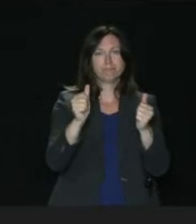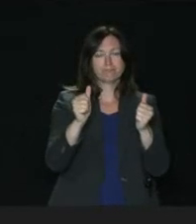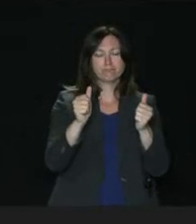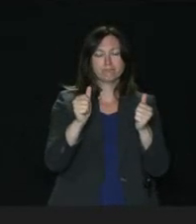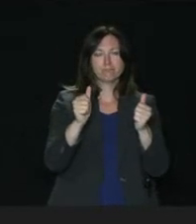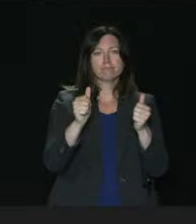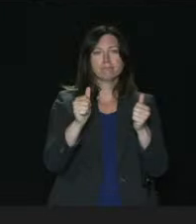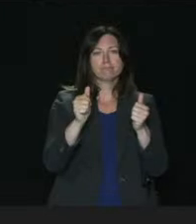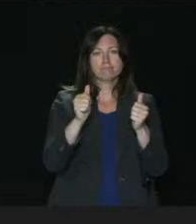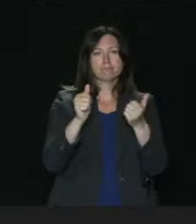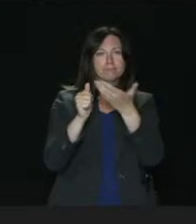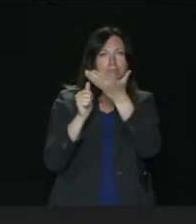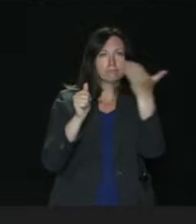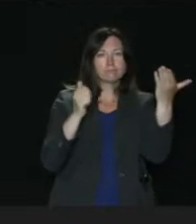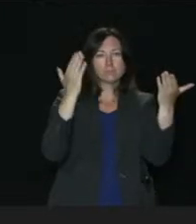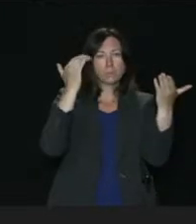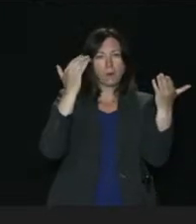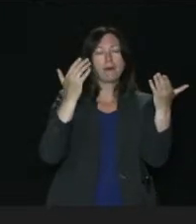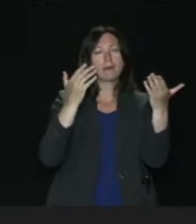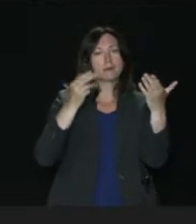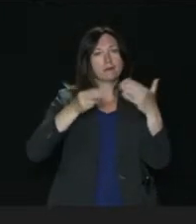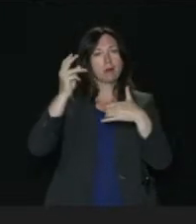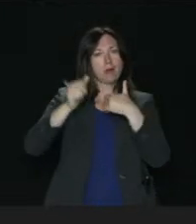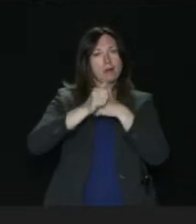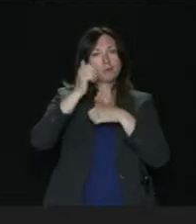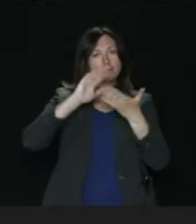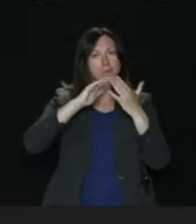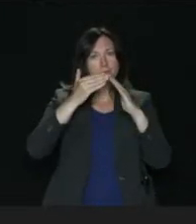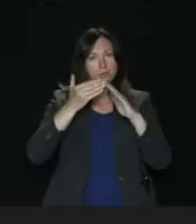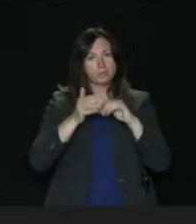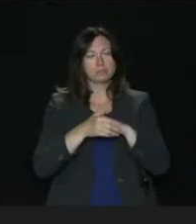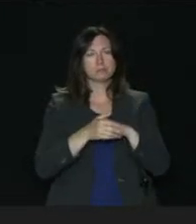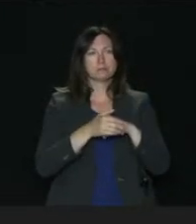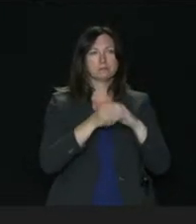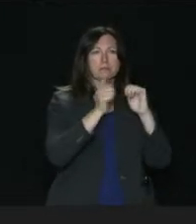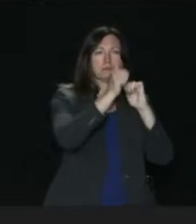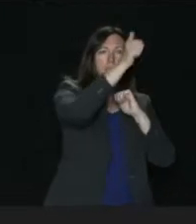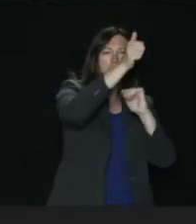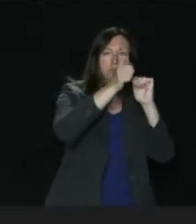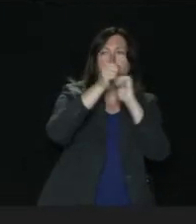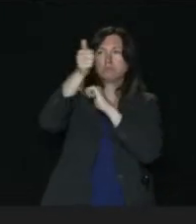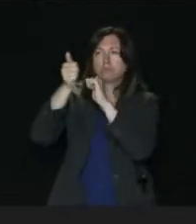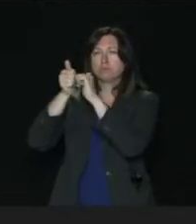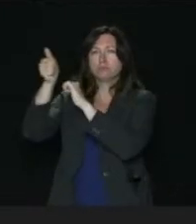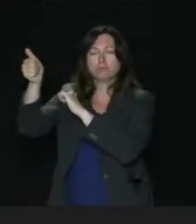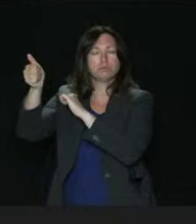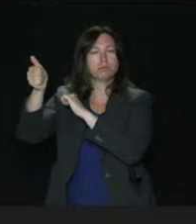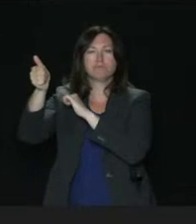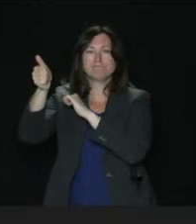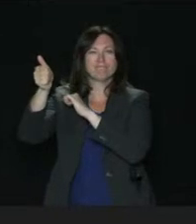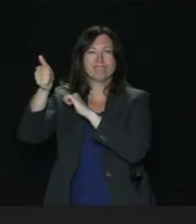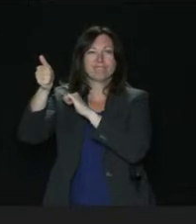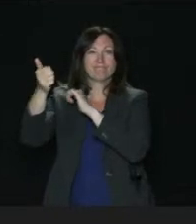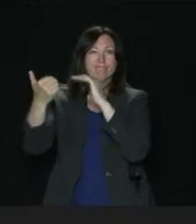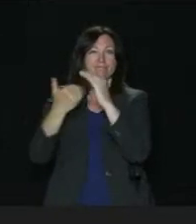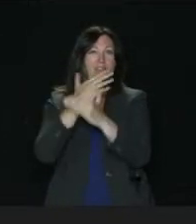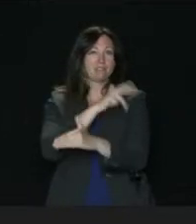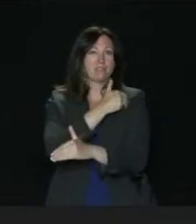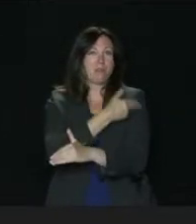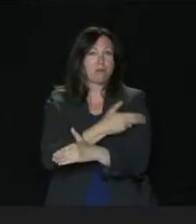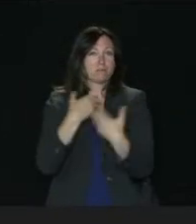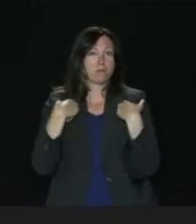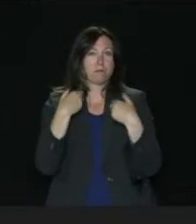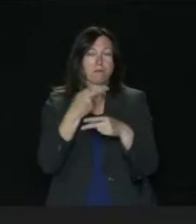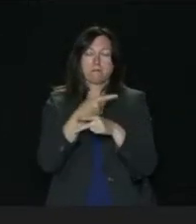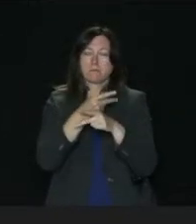in order to support vulnerable populations in isolated communities with limited access